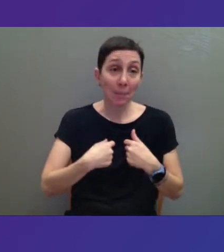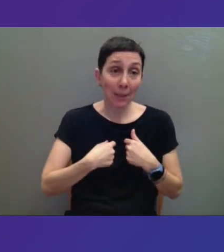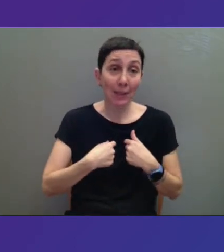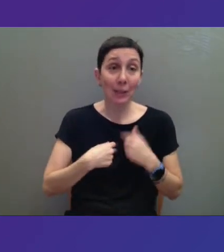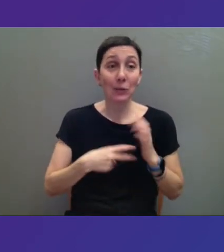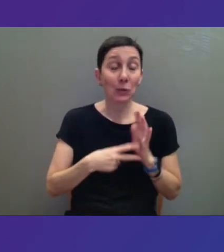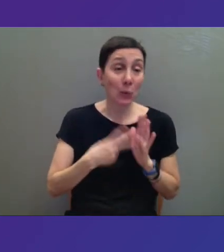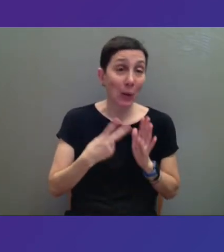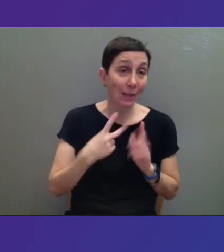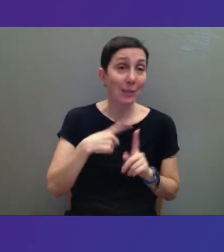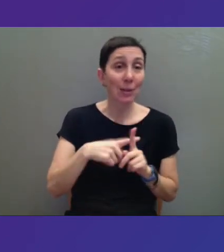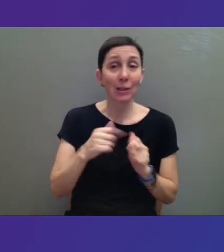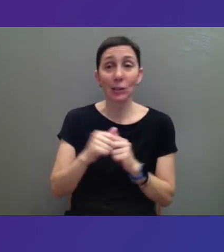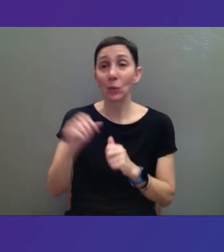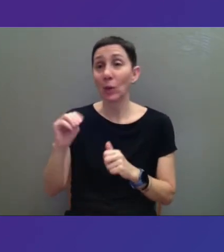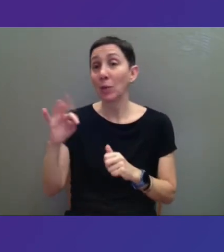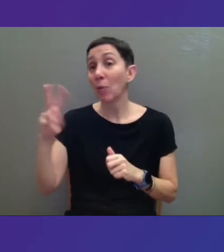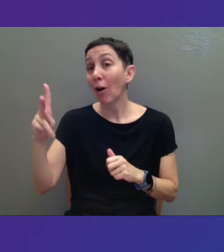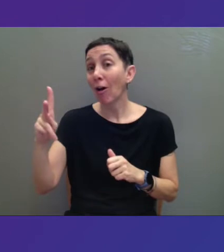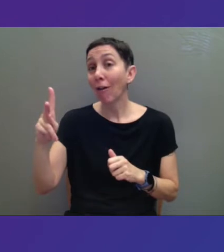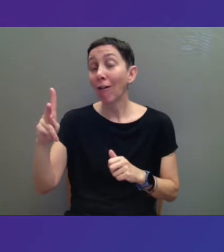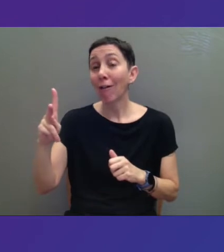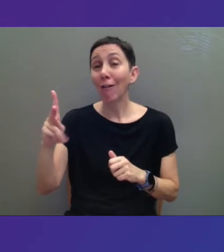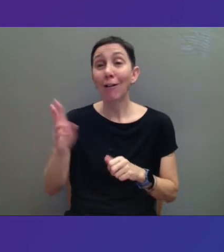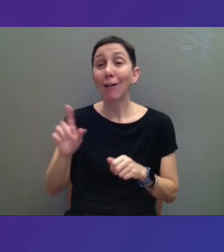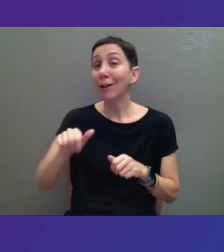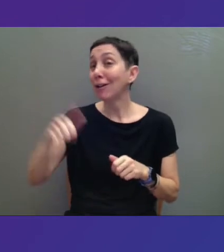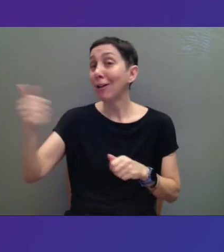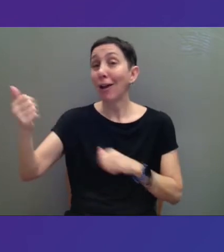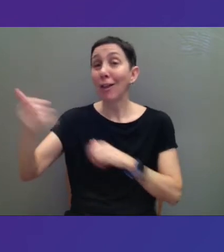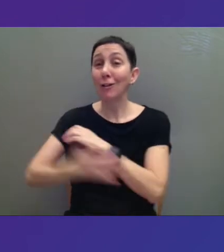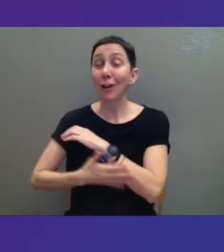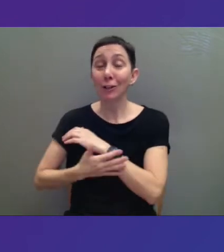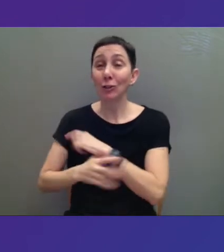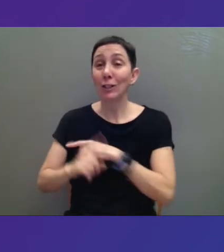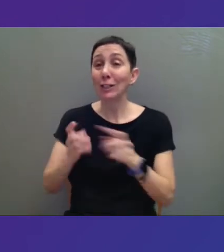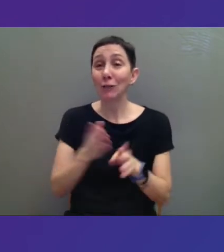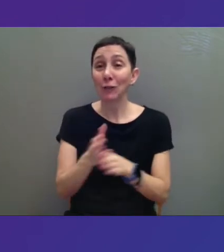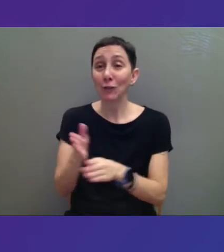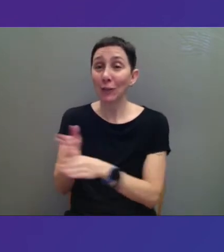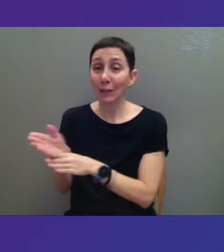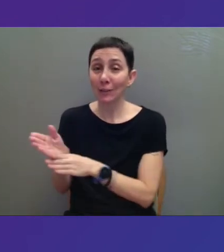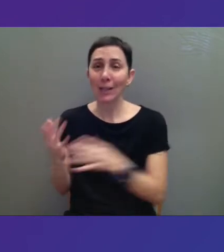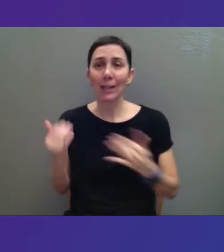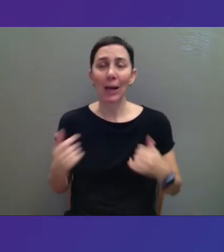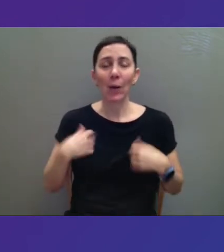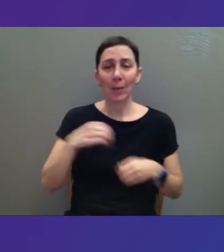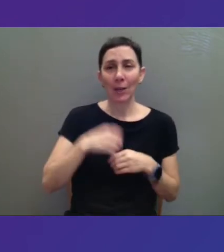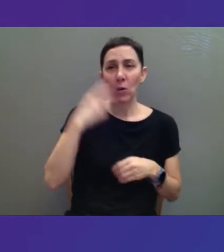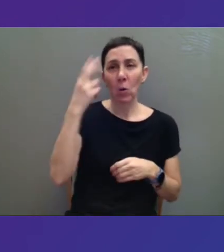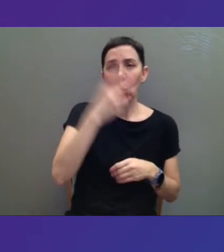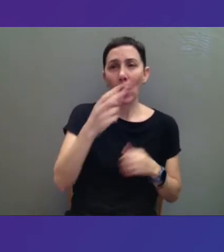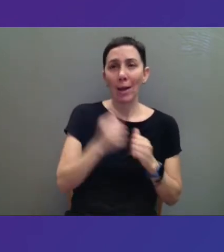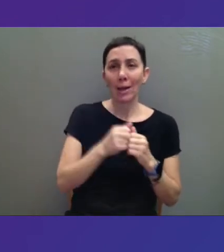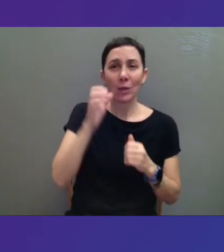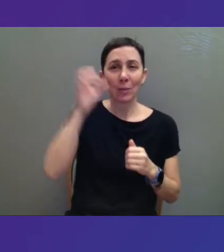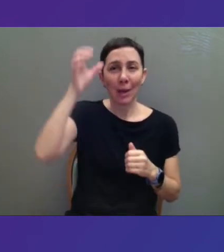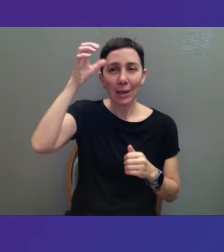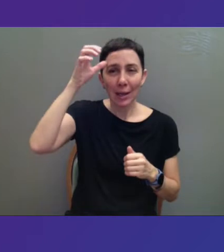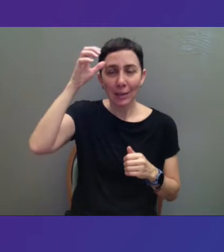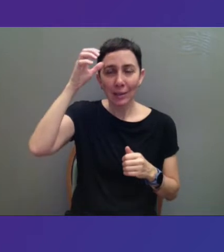oceans and across disciplines. And currently I'm in Hawaii with my cousins. We're retracing our ancestral